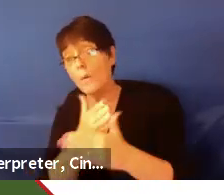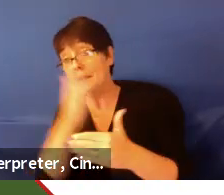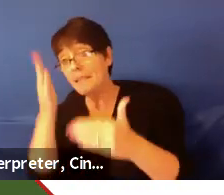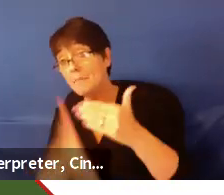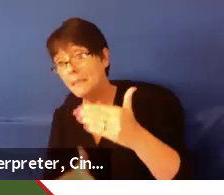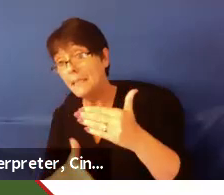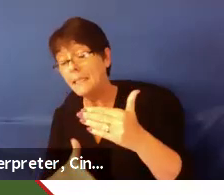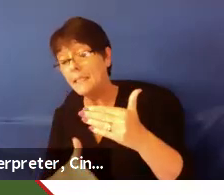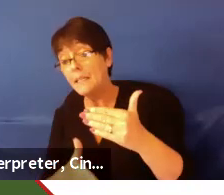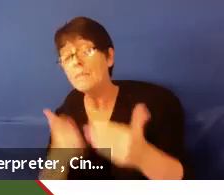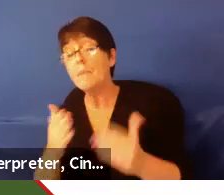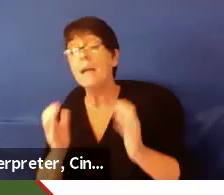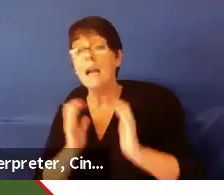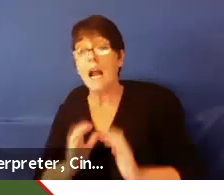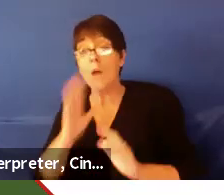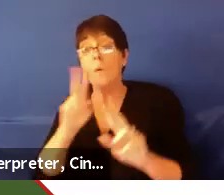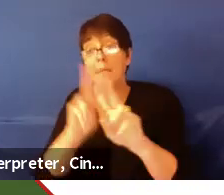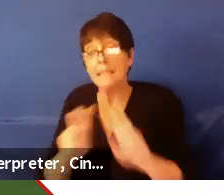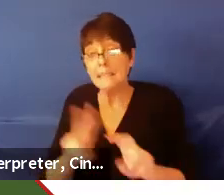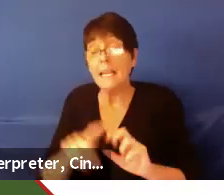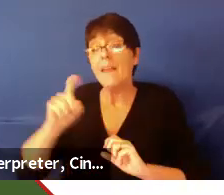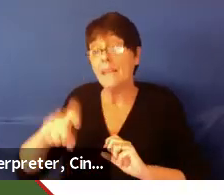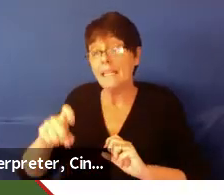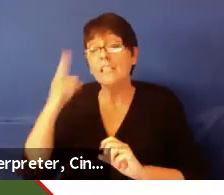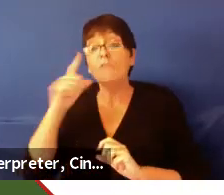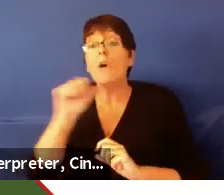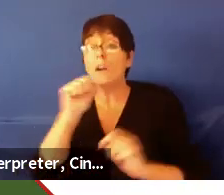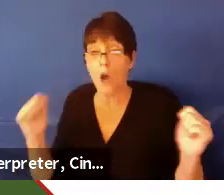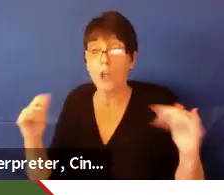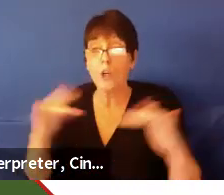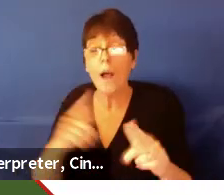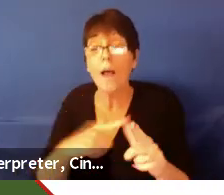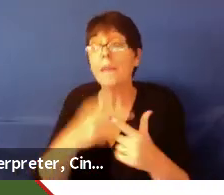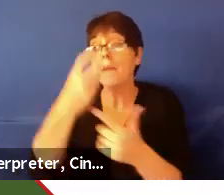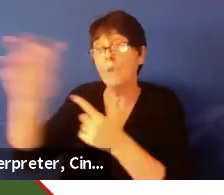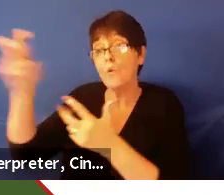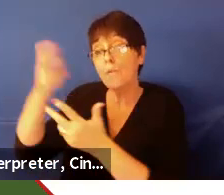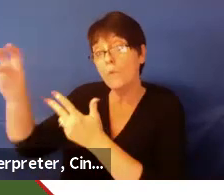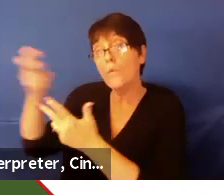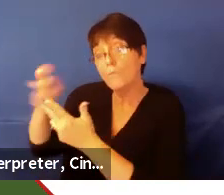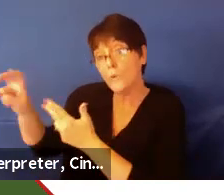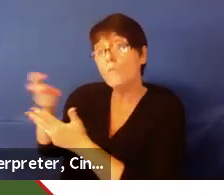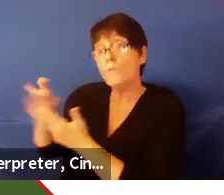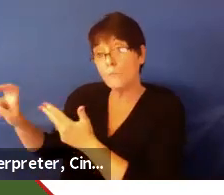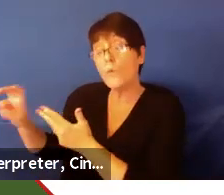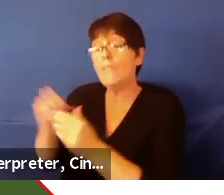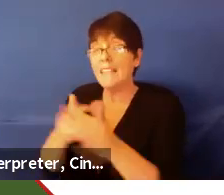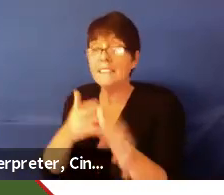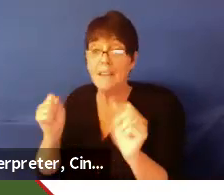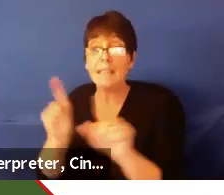the clients will be assessed for need for non-congregate, and they will be moved into non-congregate settings as quickly as